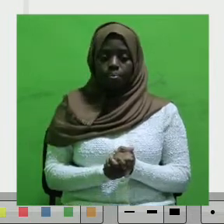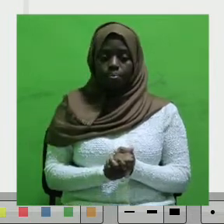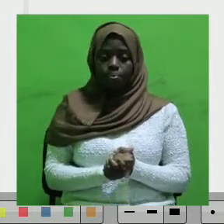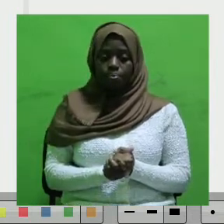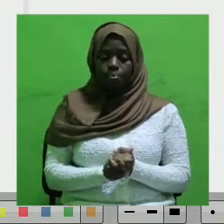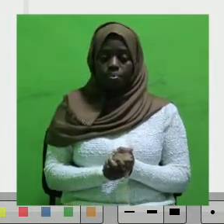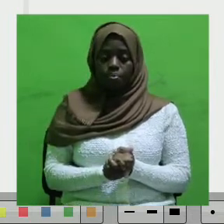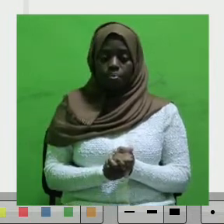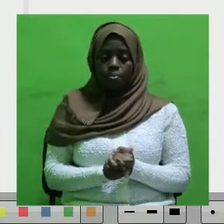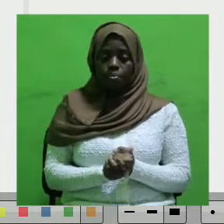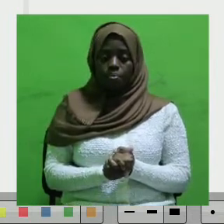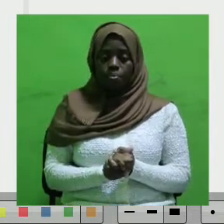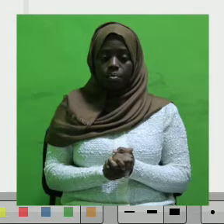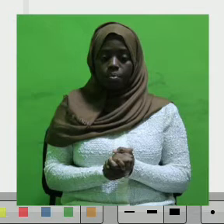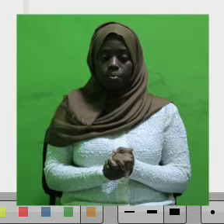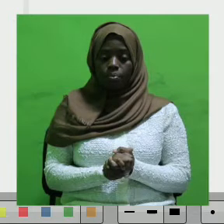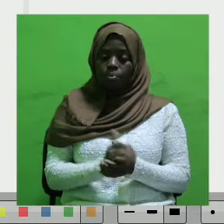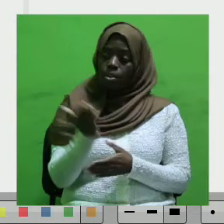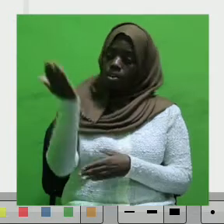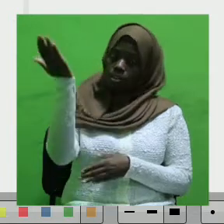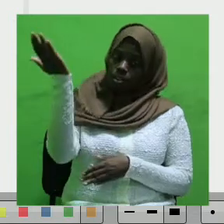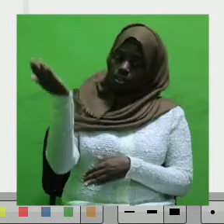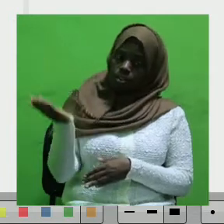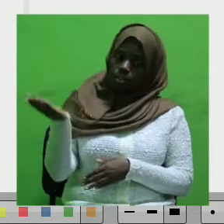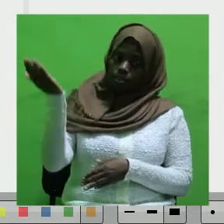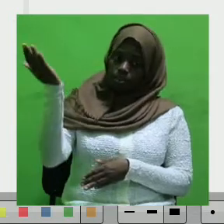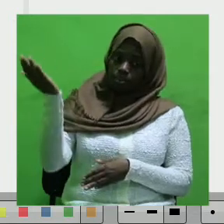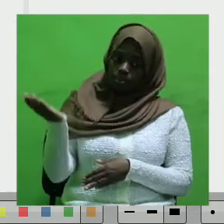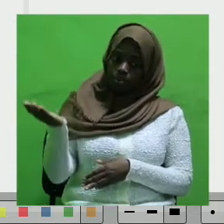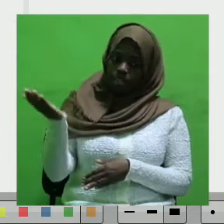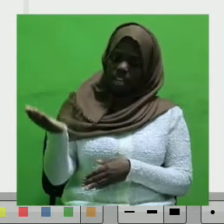the drawing of a nephron. Also, in labeling it,